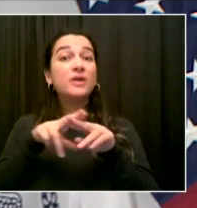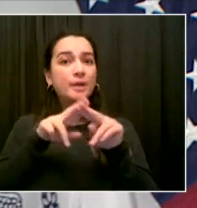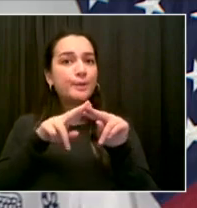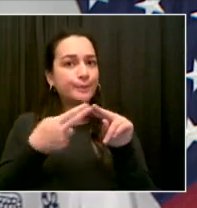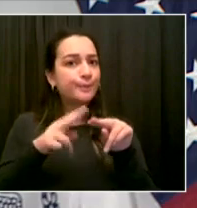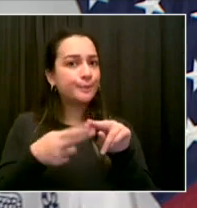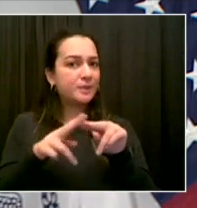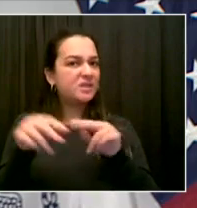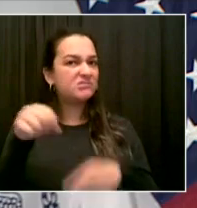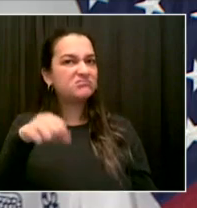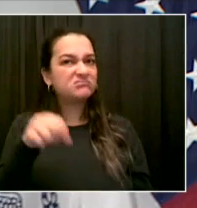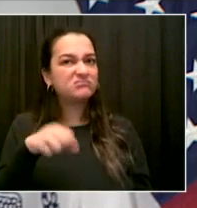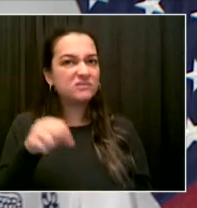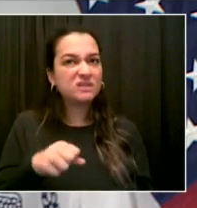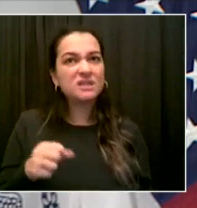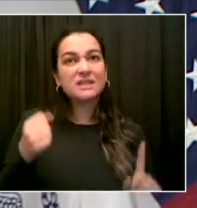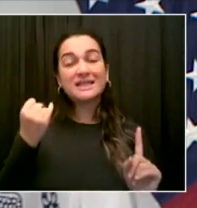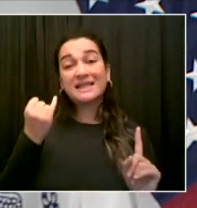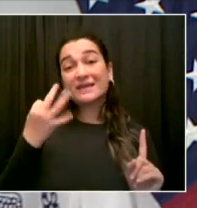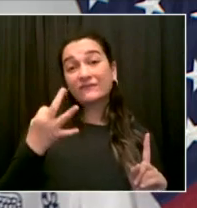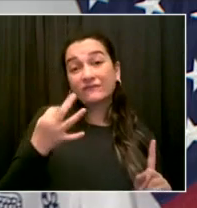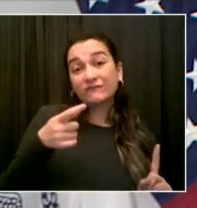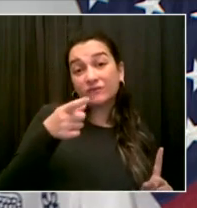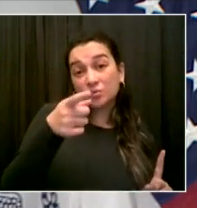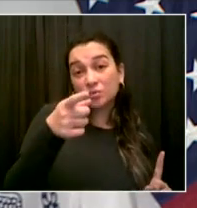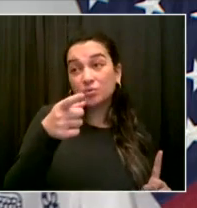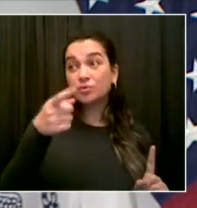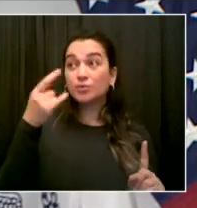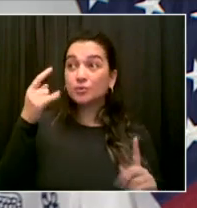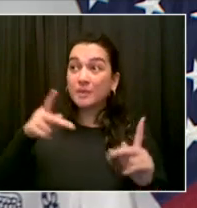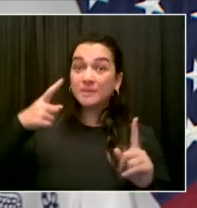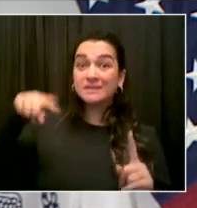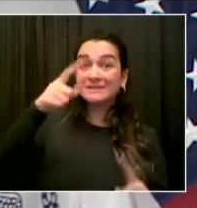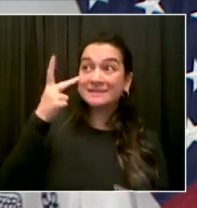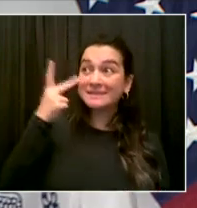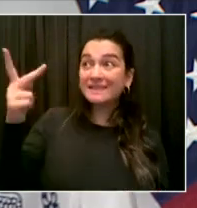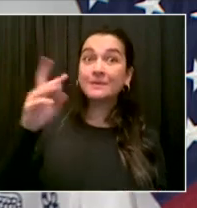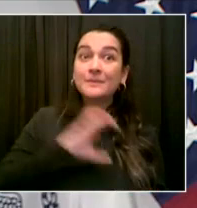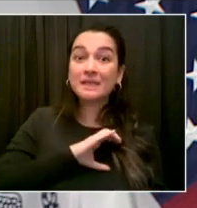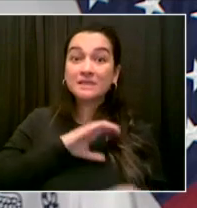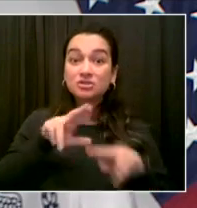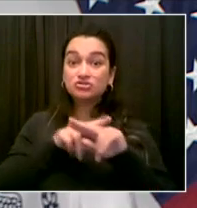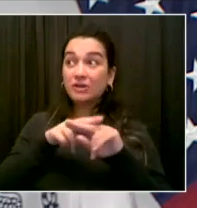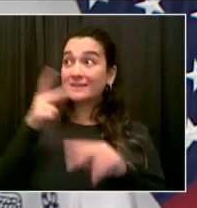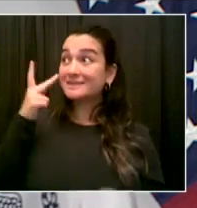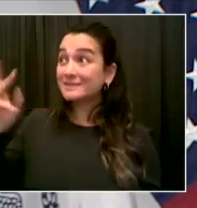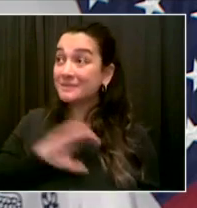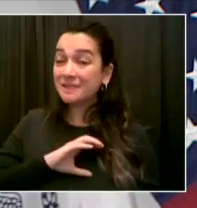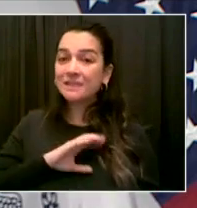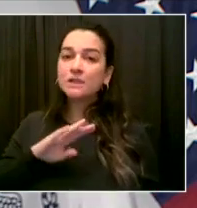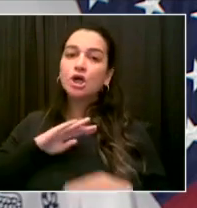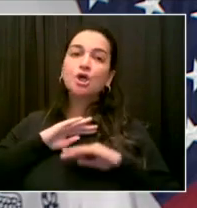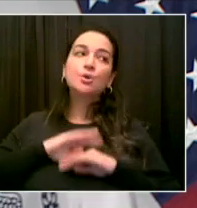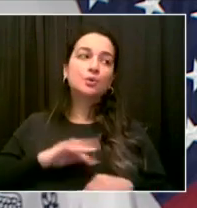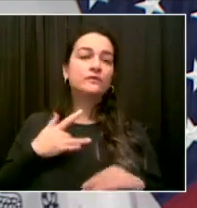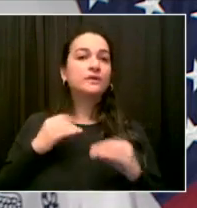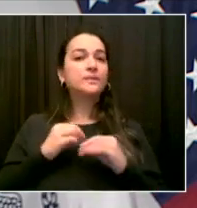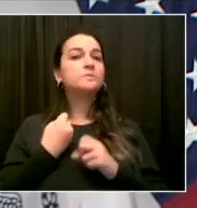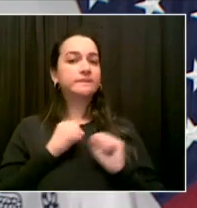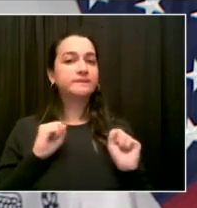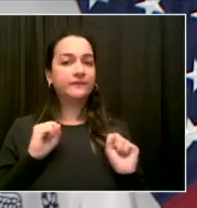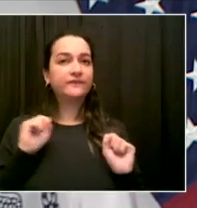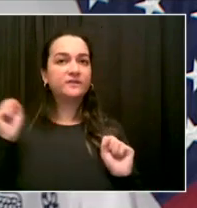and we'll keep making adjustments as we go along. But I think the NYPD is doing a great job getting out there and making the impact we